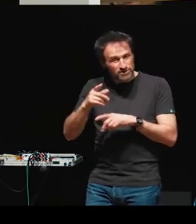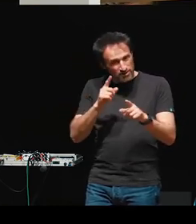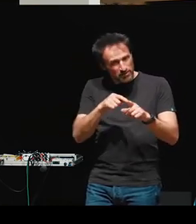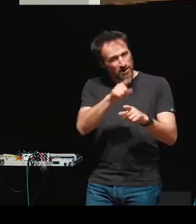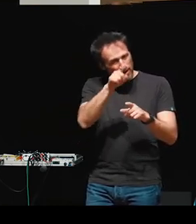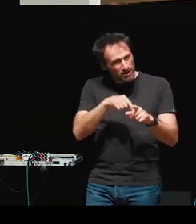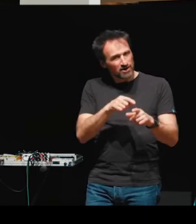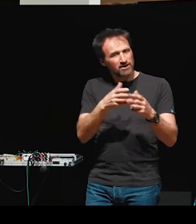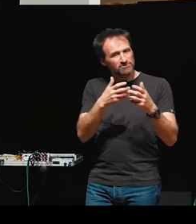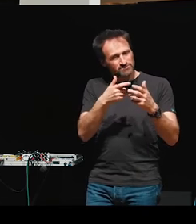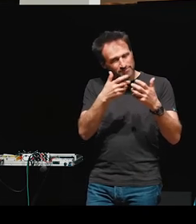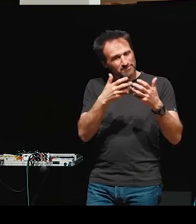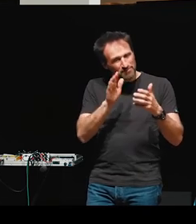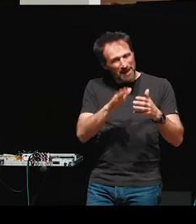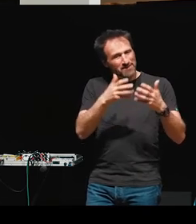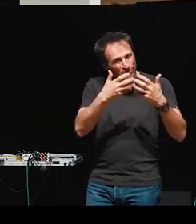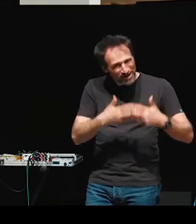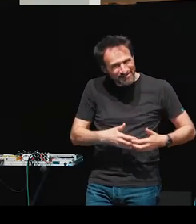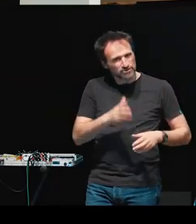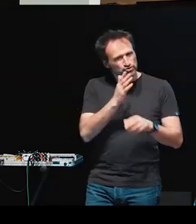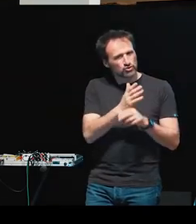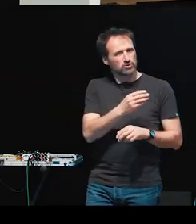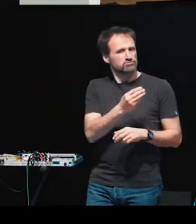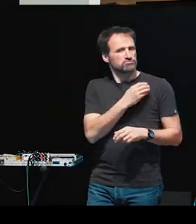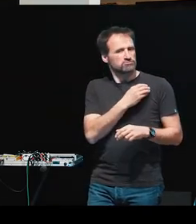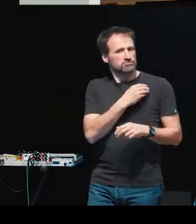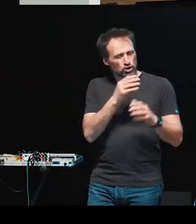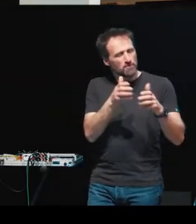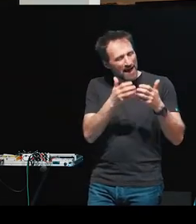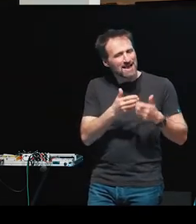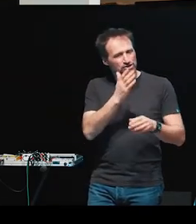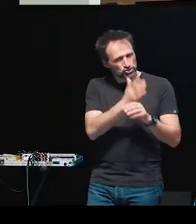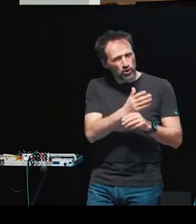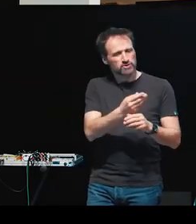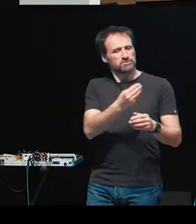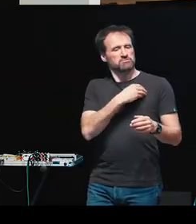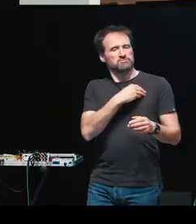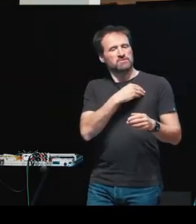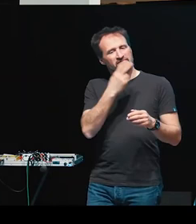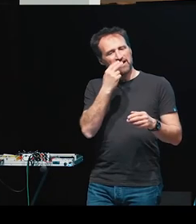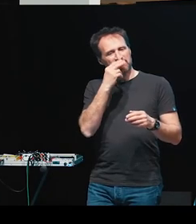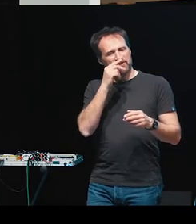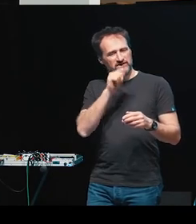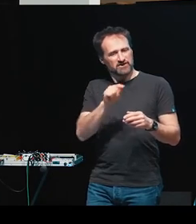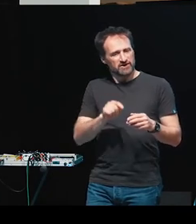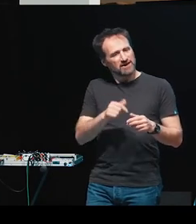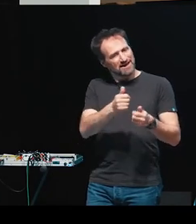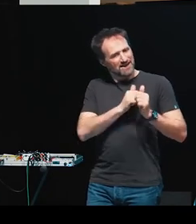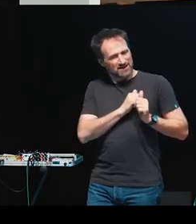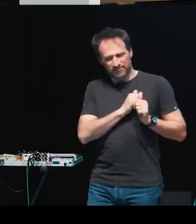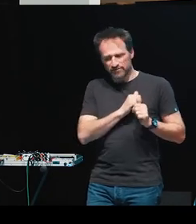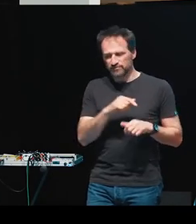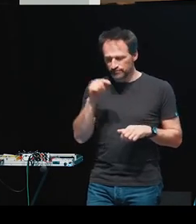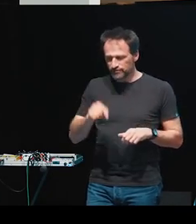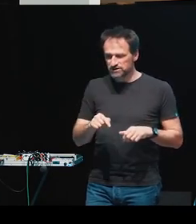now finally it compiles successfully. So I go, and I'm going to check. OK, it says hard, it